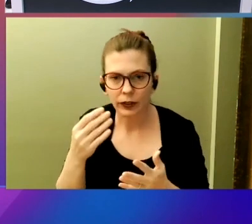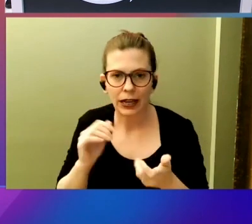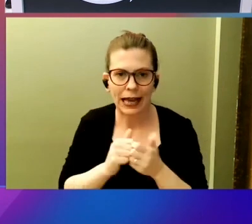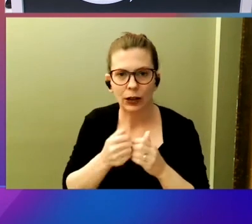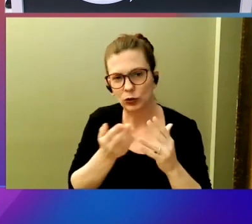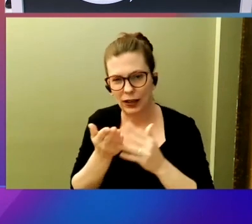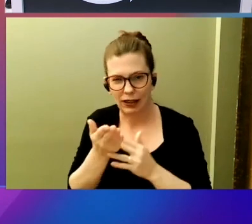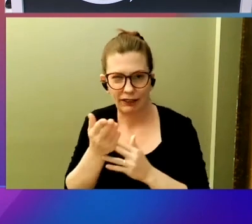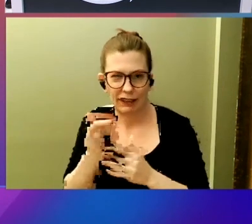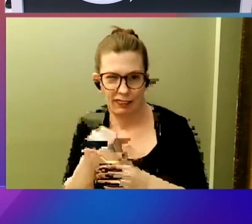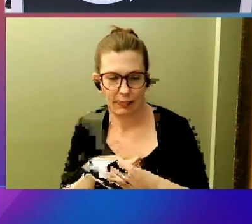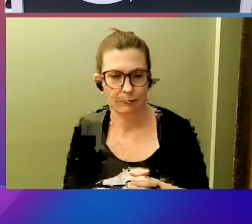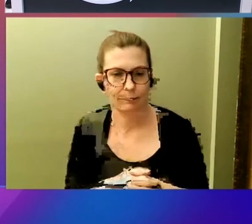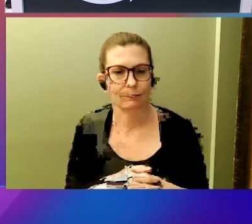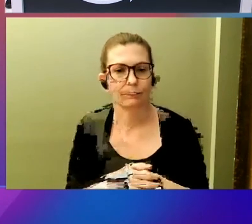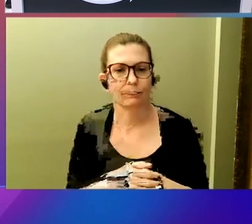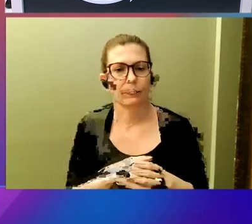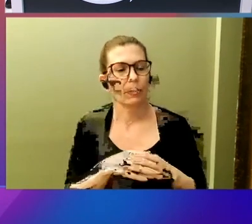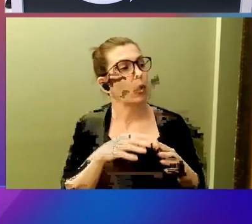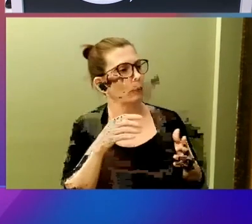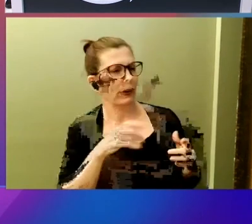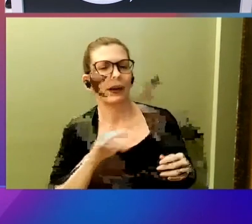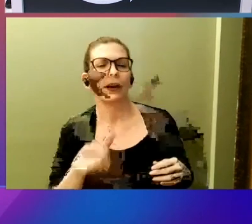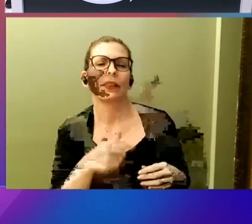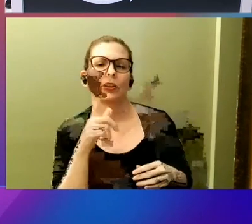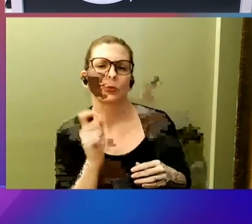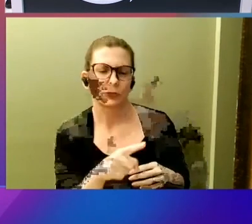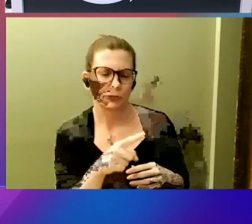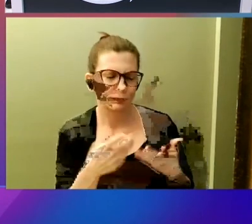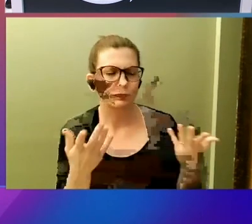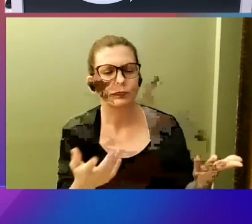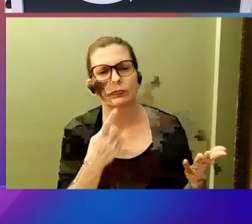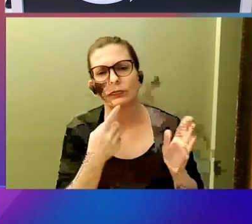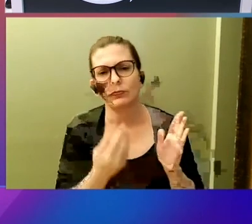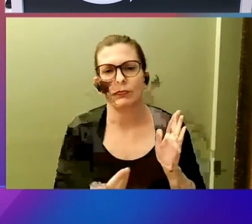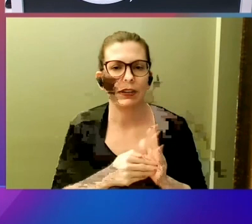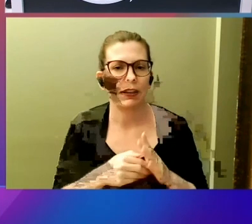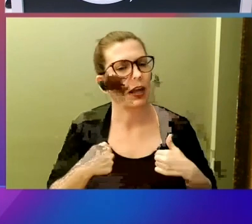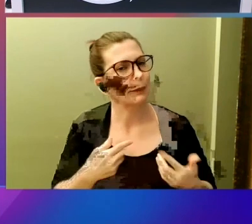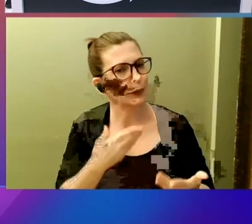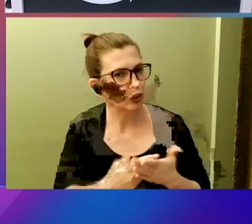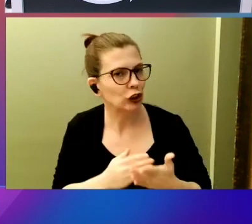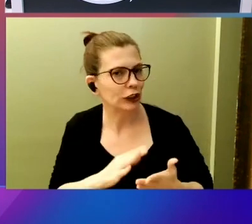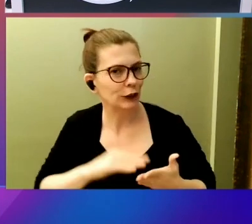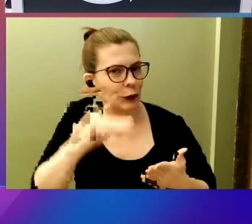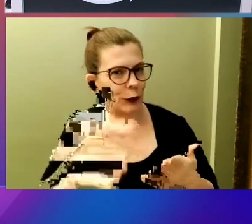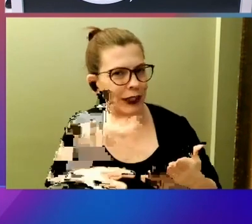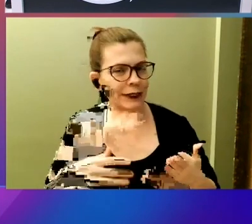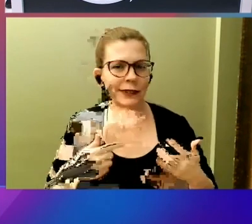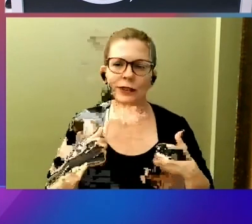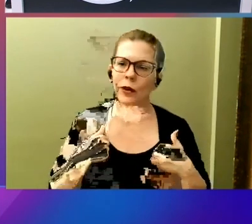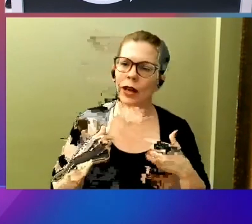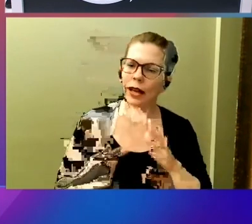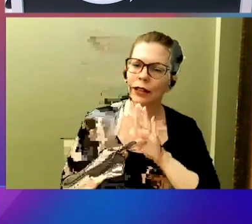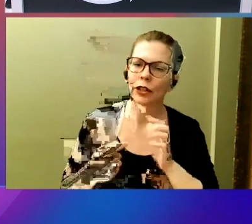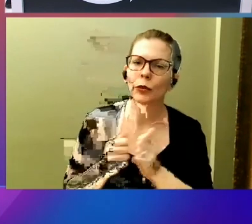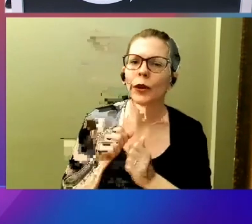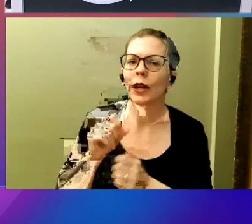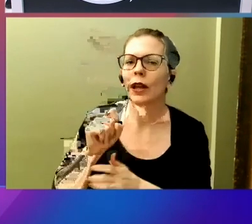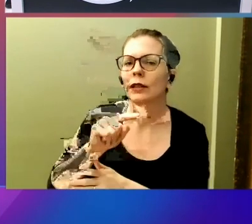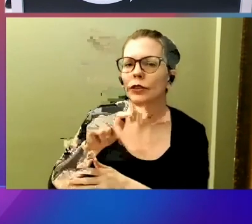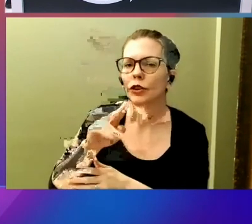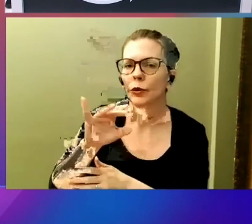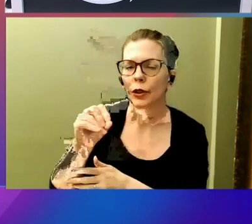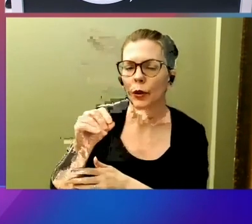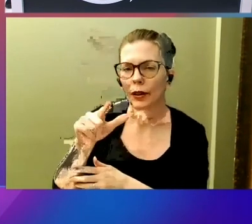So that brings me to another question. So let's say, again, I'm a very good student. So I learn with the Studio Lab, and then I become so good